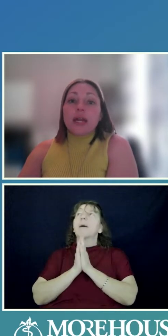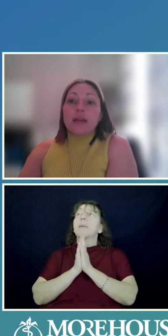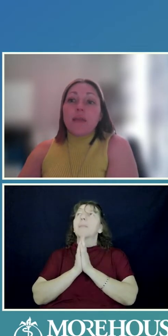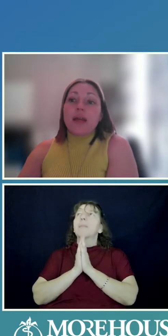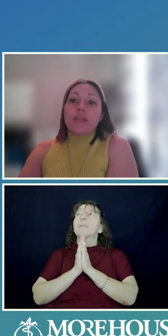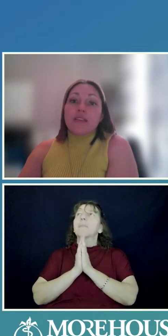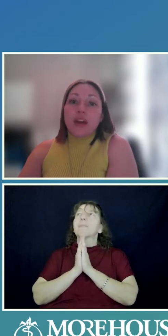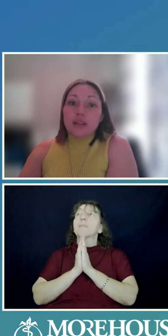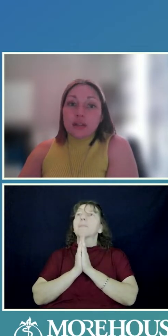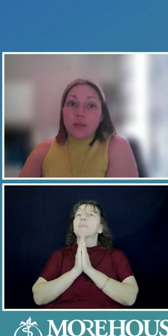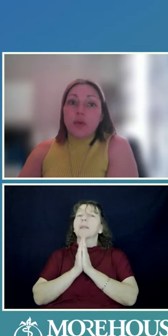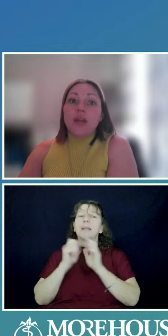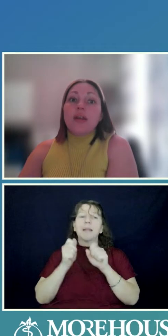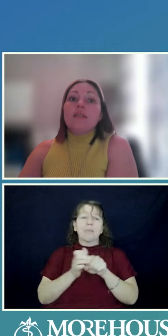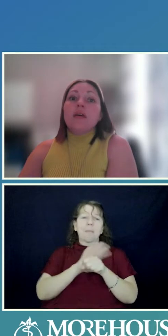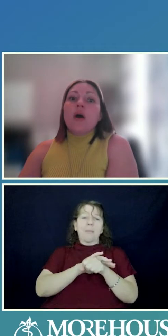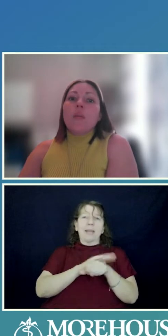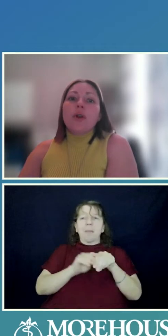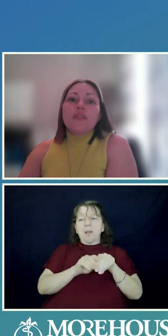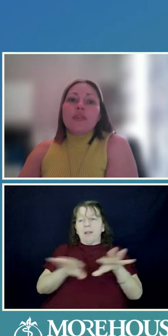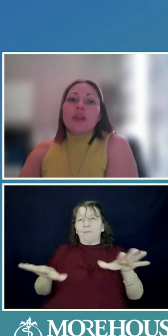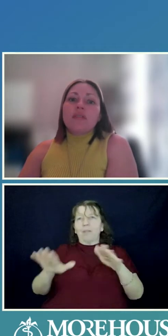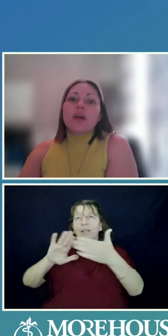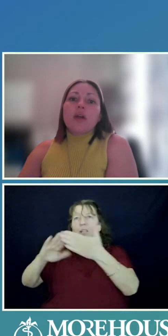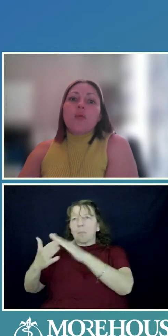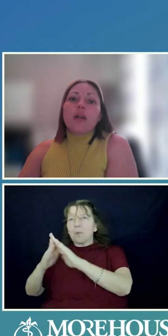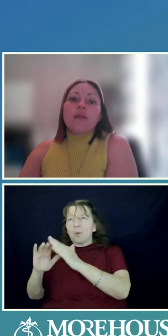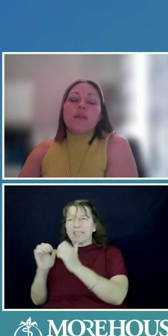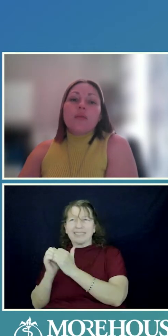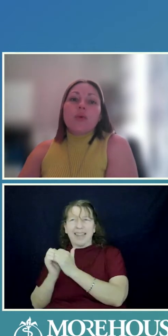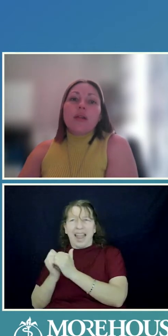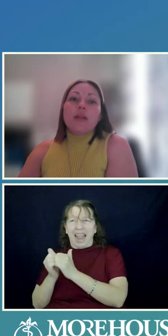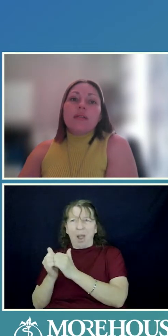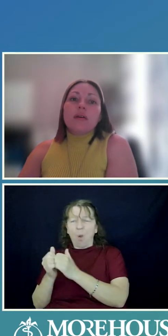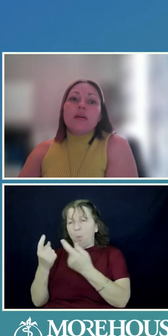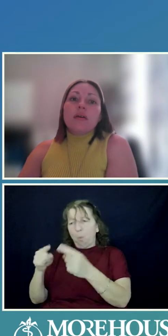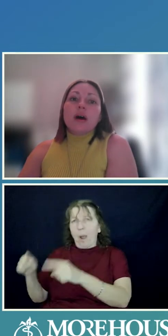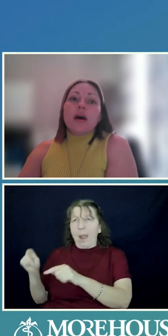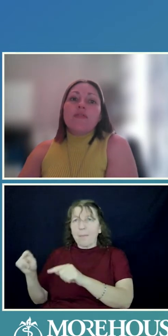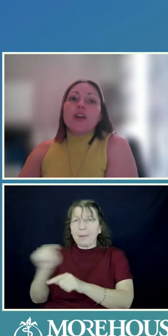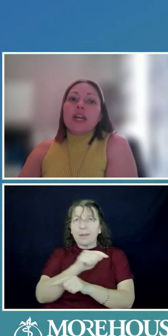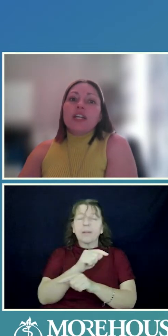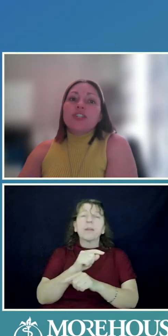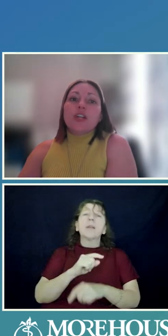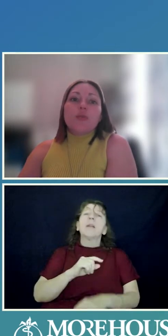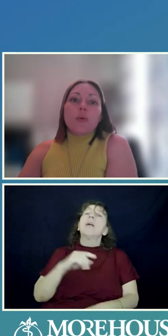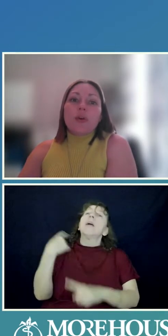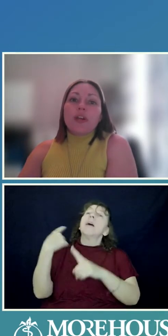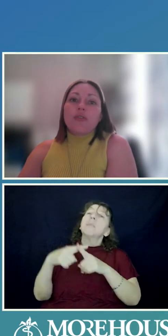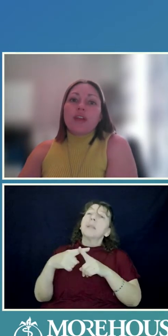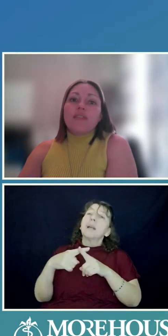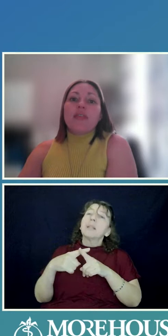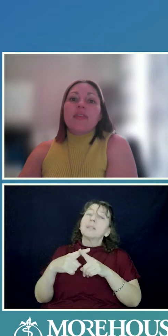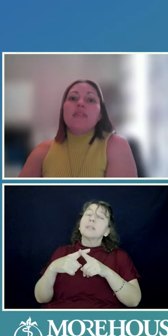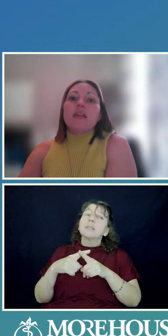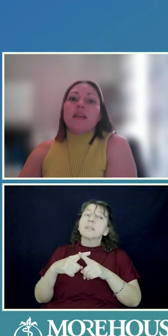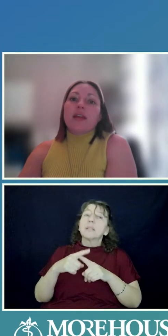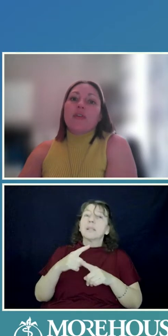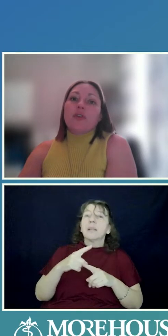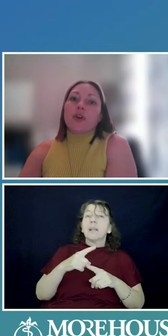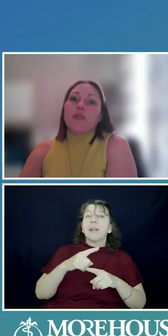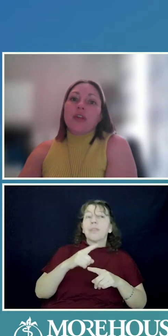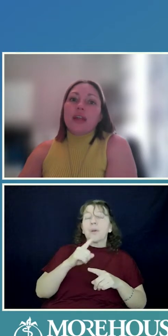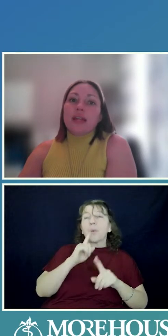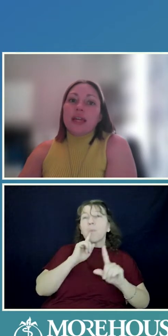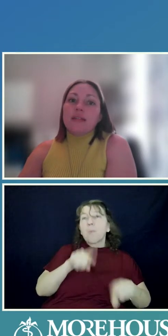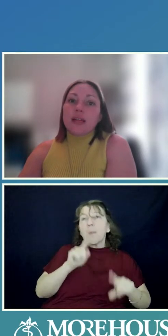the pandemic has affected communities, but also things like what is the variation in reporting of race and ethnicity data